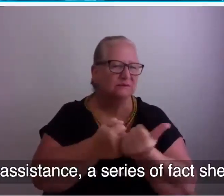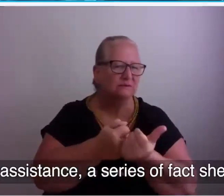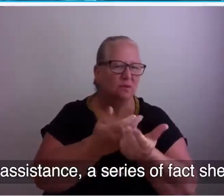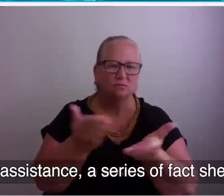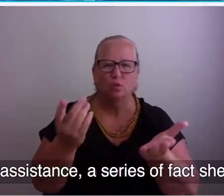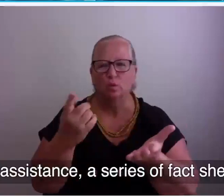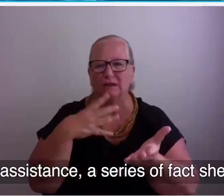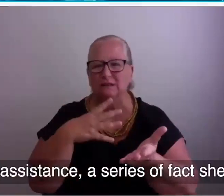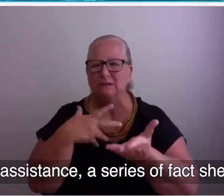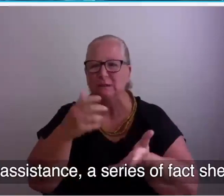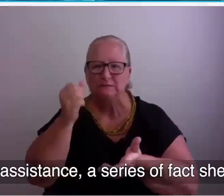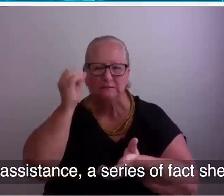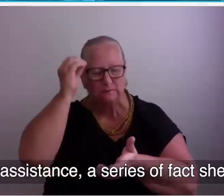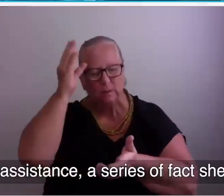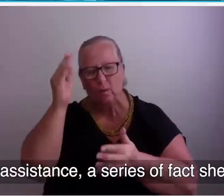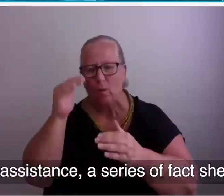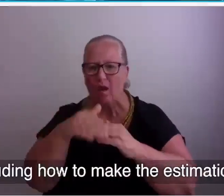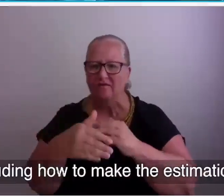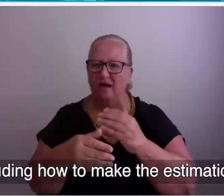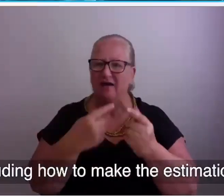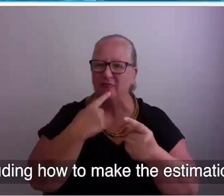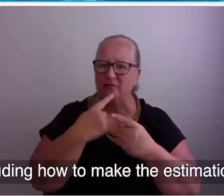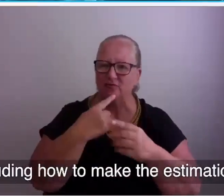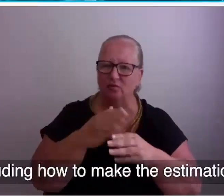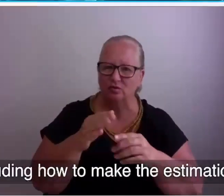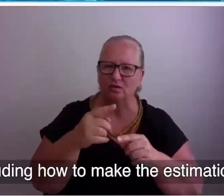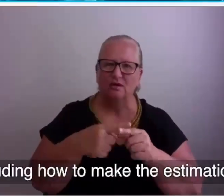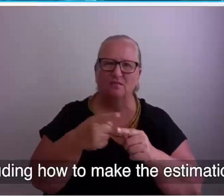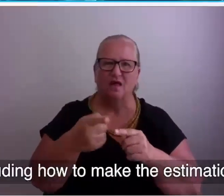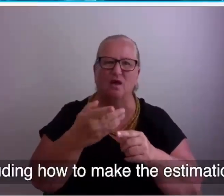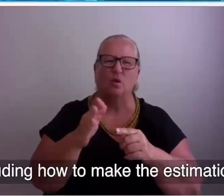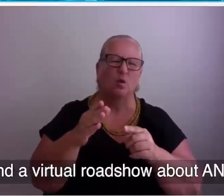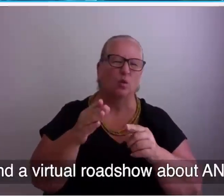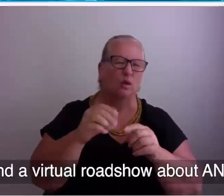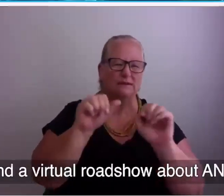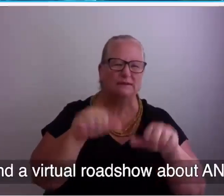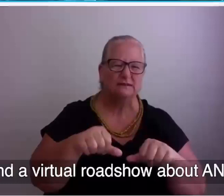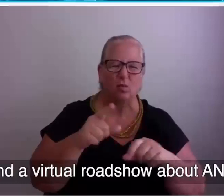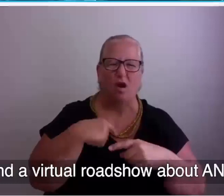more assistance. A series of fact sheets about AN-ACC, including how to make the estimations I went